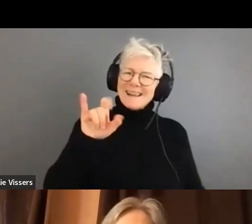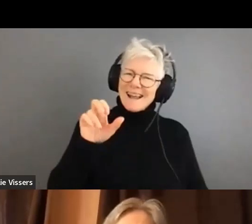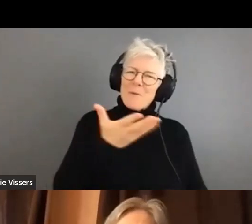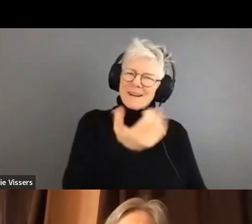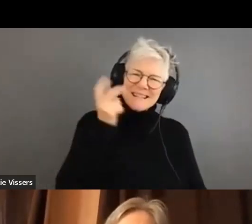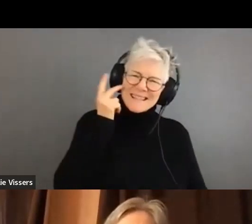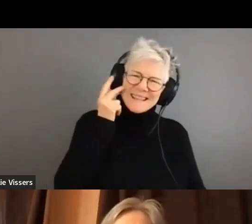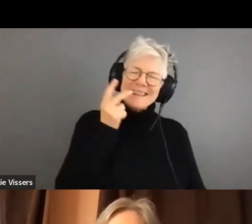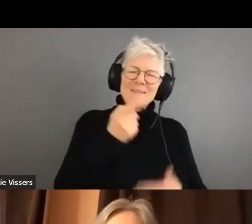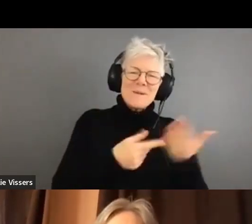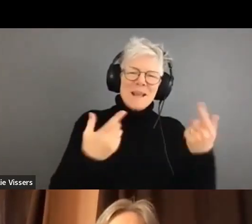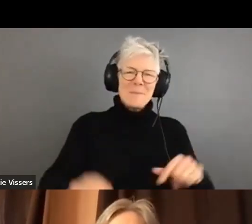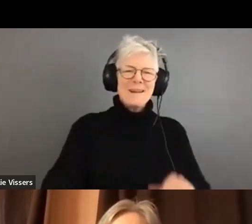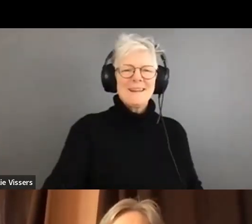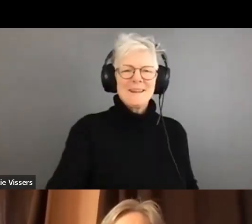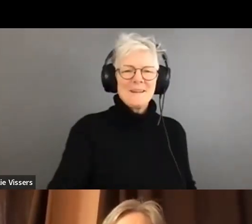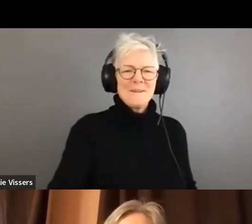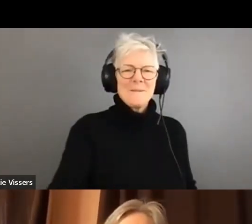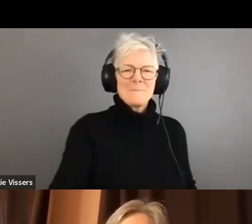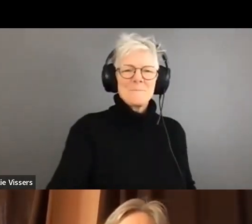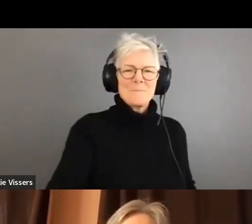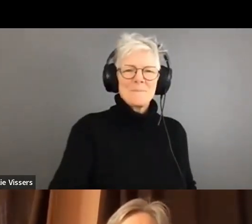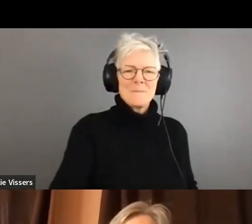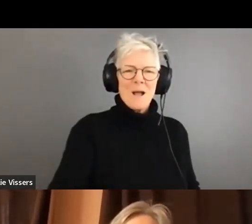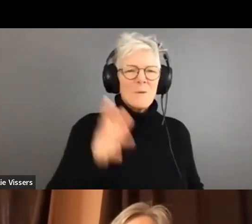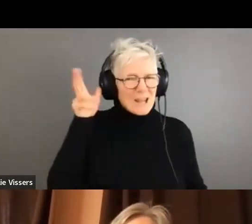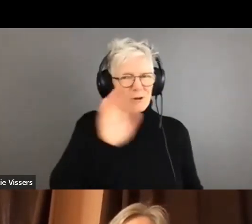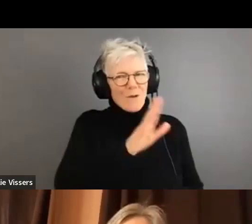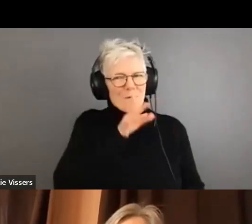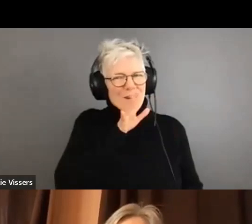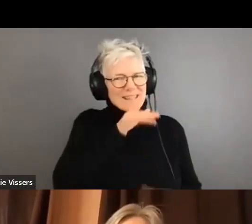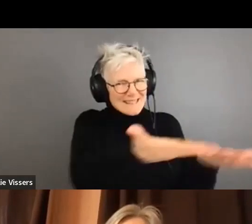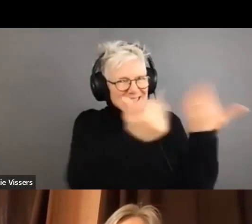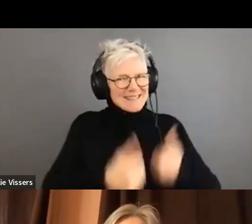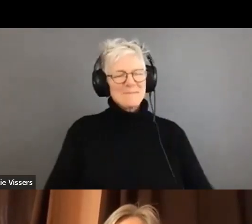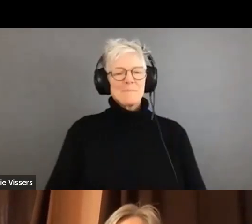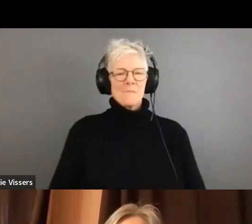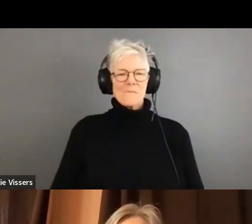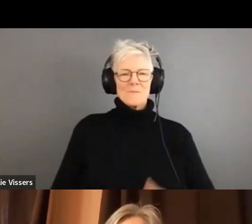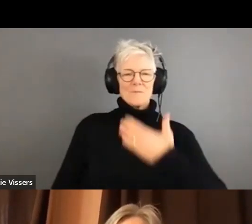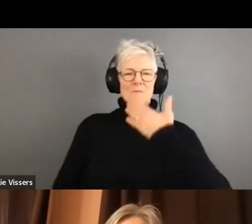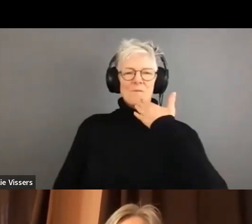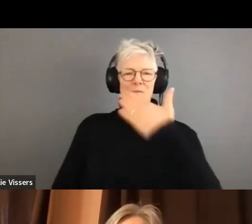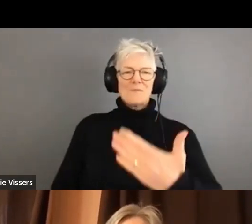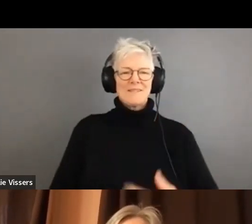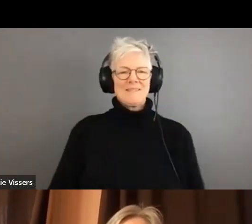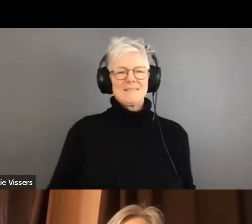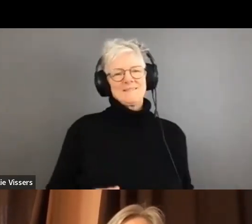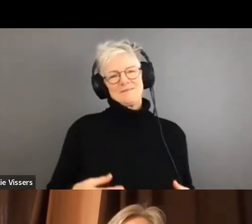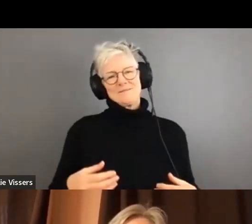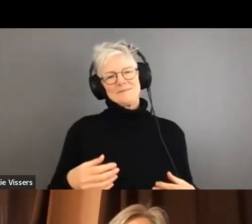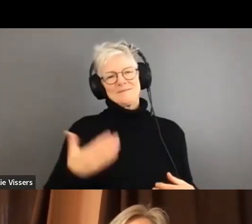upcoming voice. I want to get used to it. Well, thank you. Thanks for having